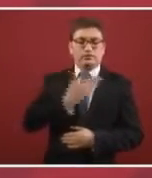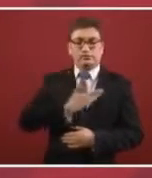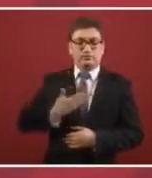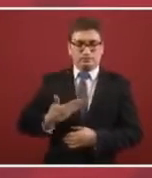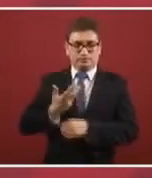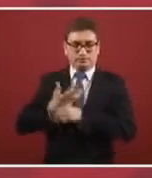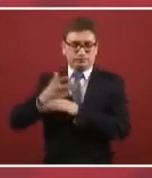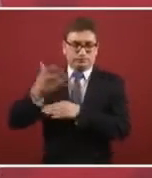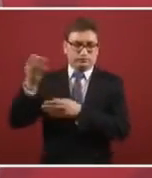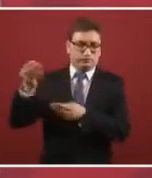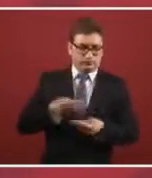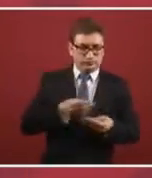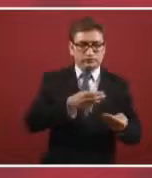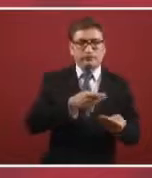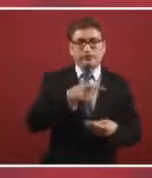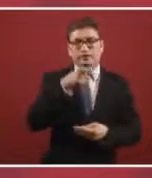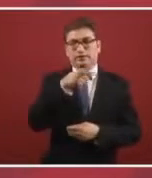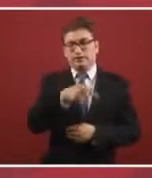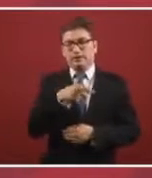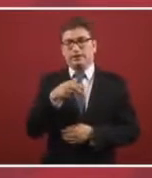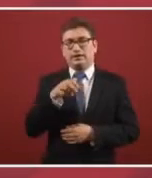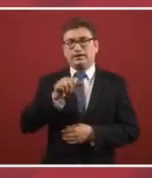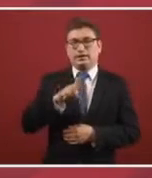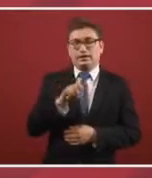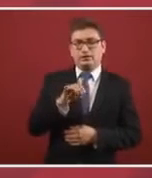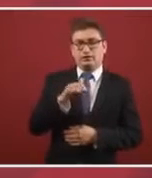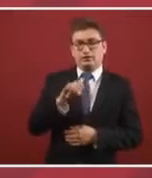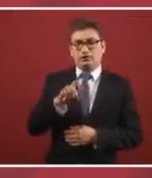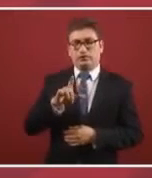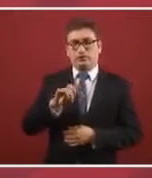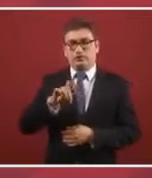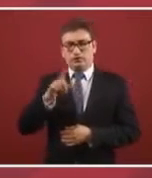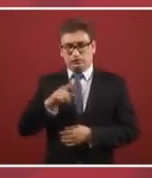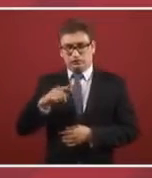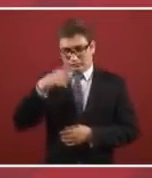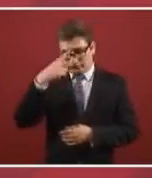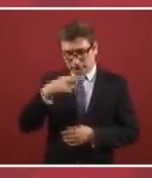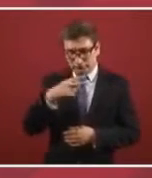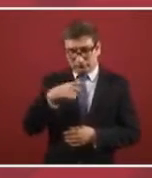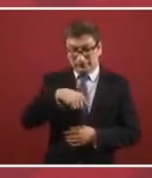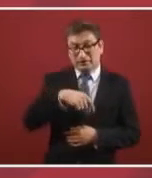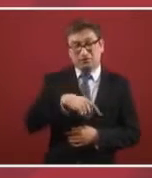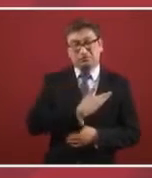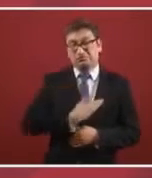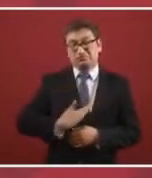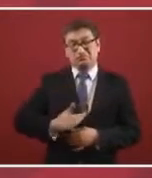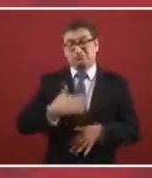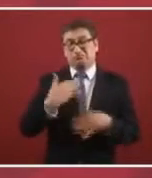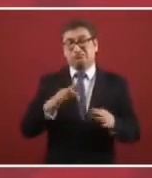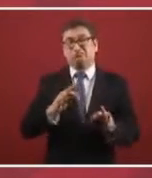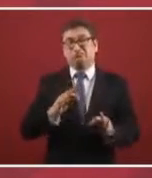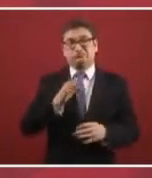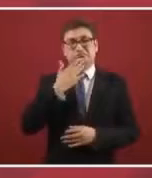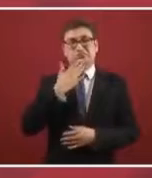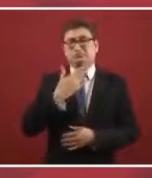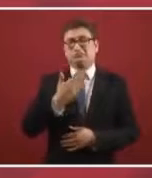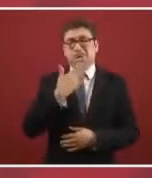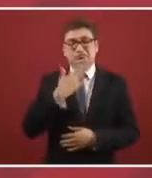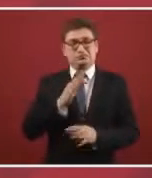buen presidente de México. He was a good president of Mexico. He was a good president of